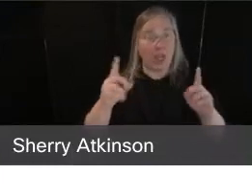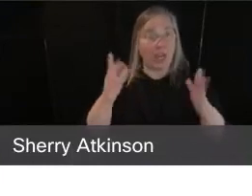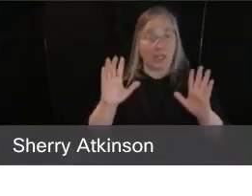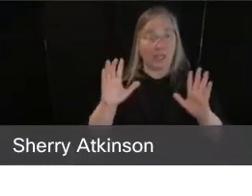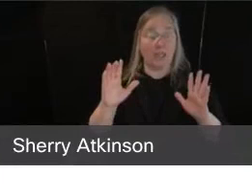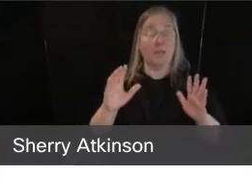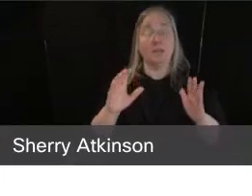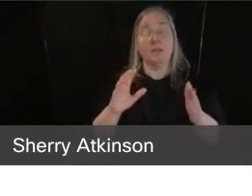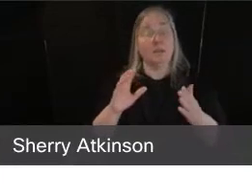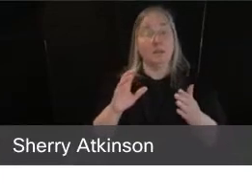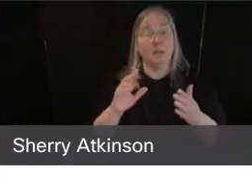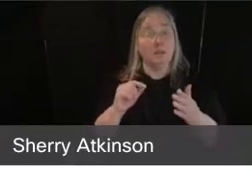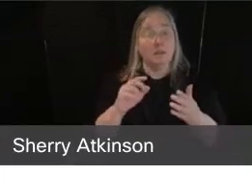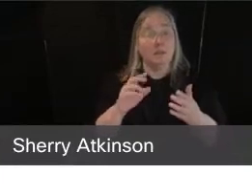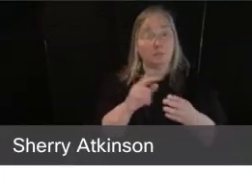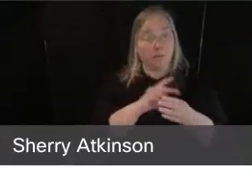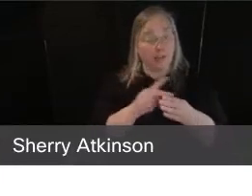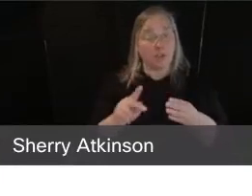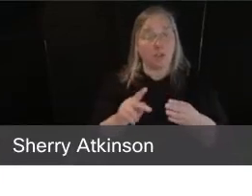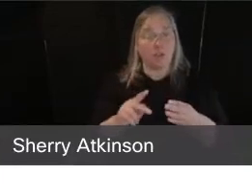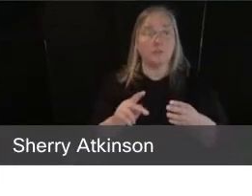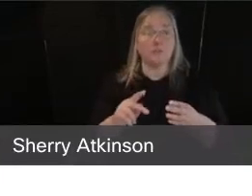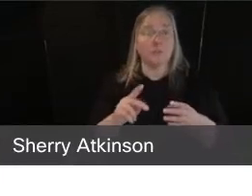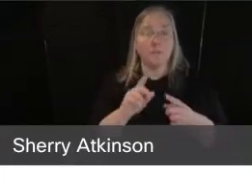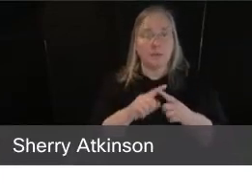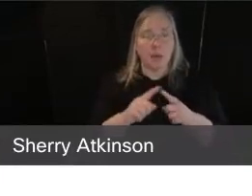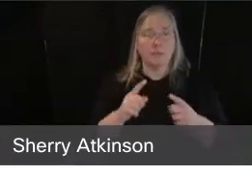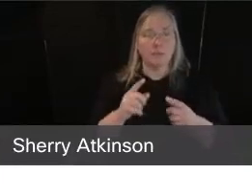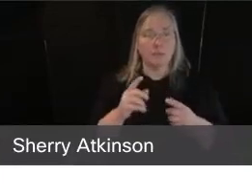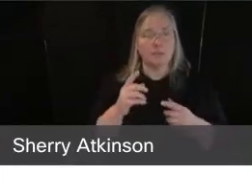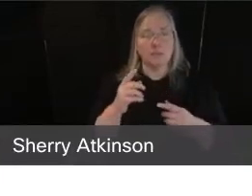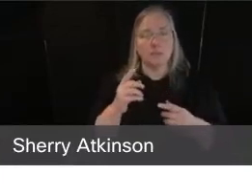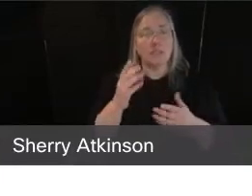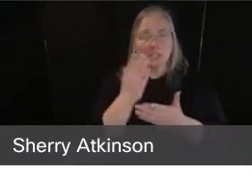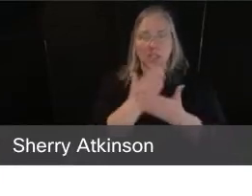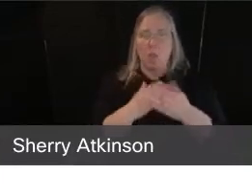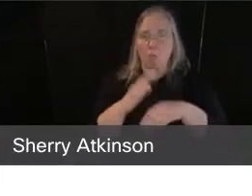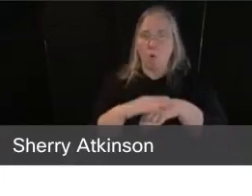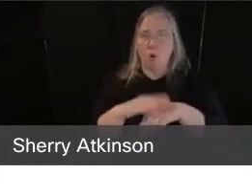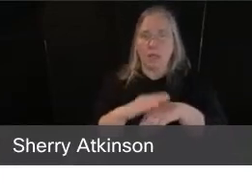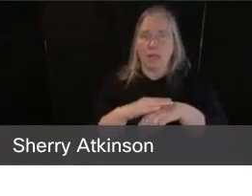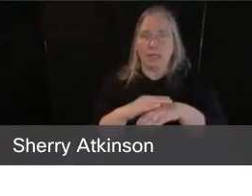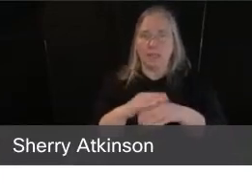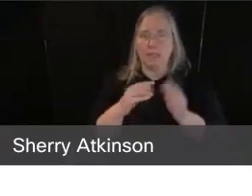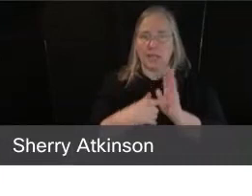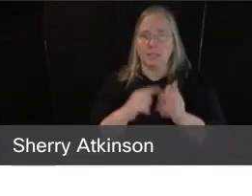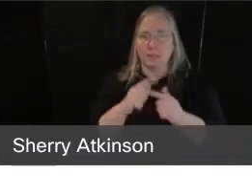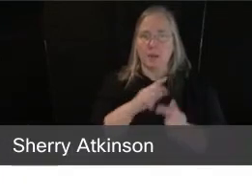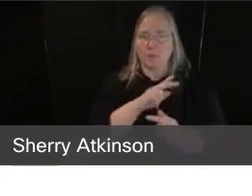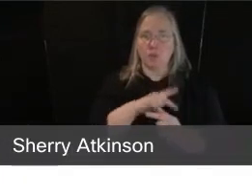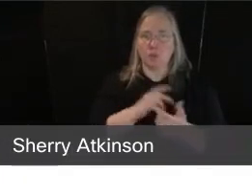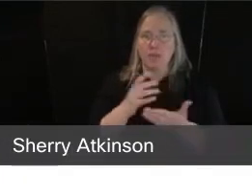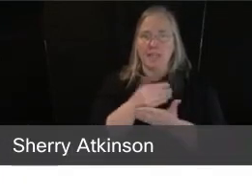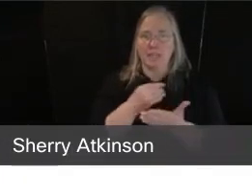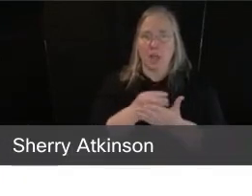of taxes. However, there are some warning signs, kind of in terms of our personal income forecast that we're preparing.